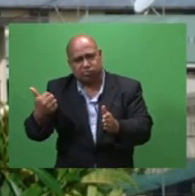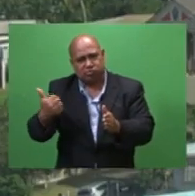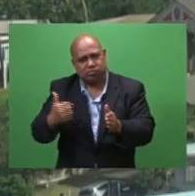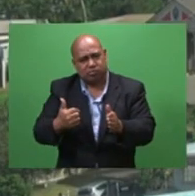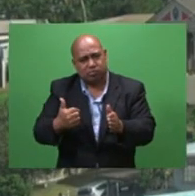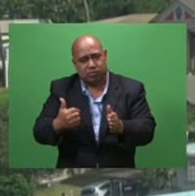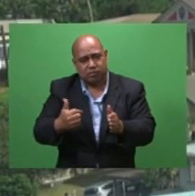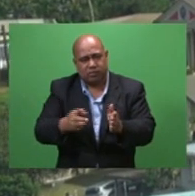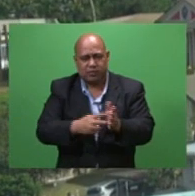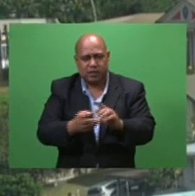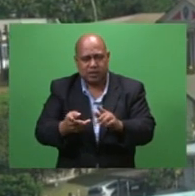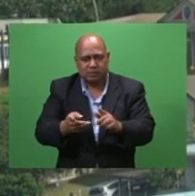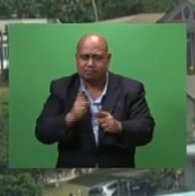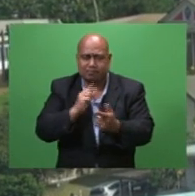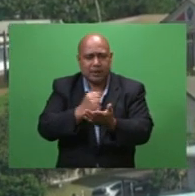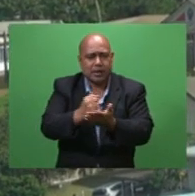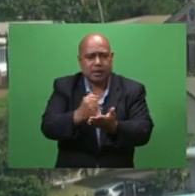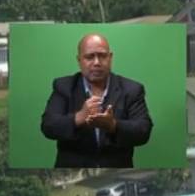listings